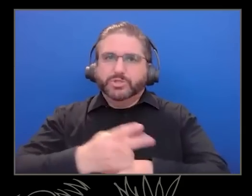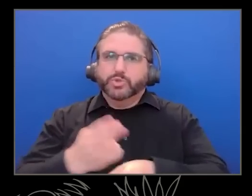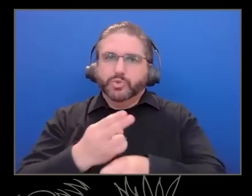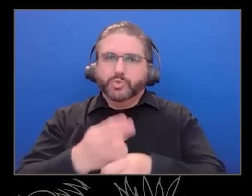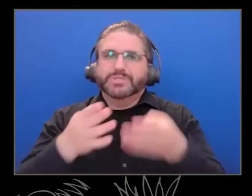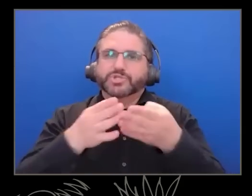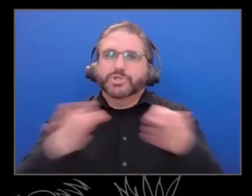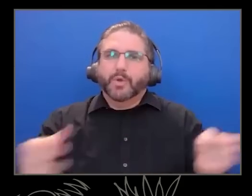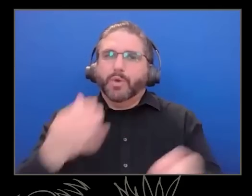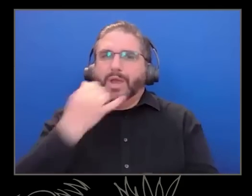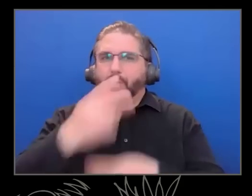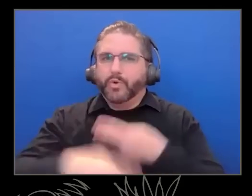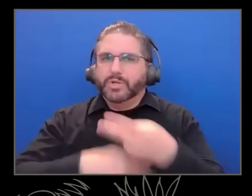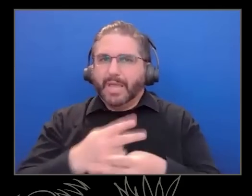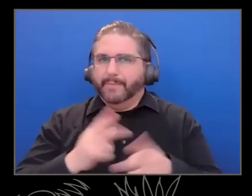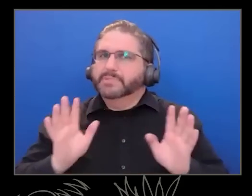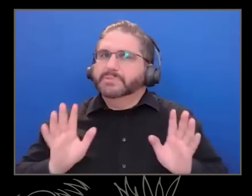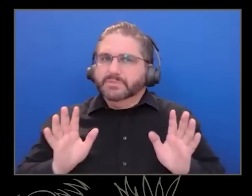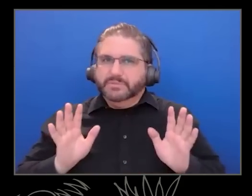error type.